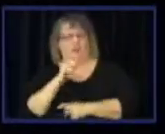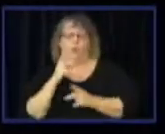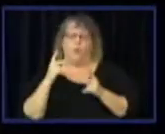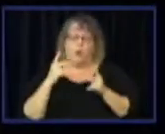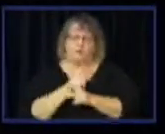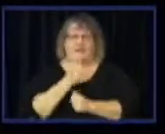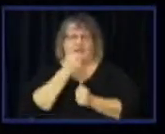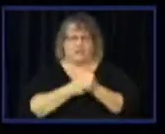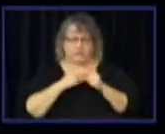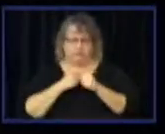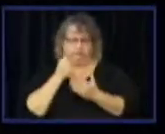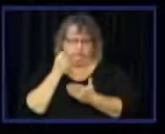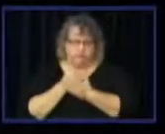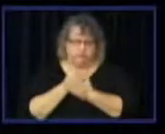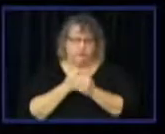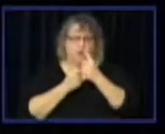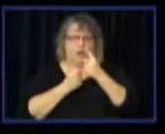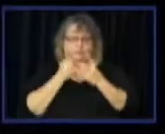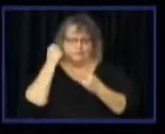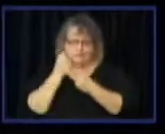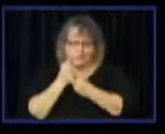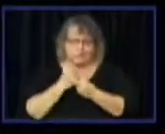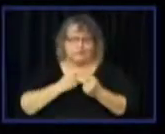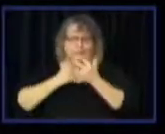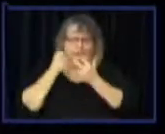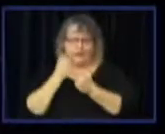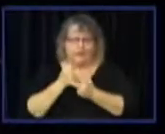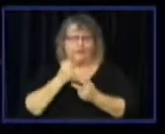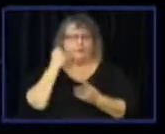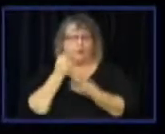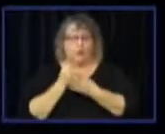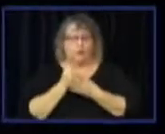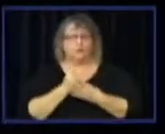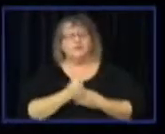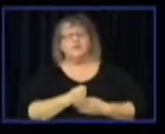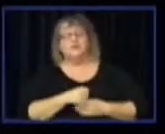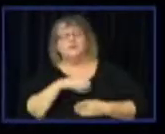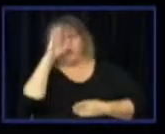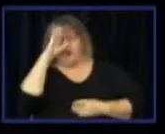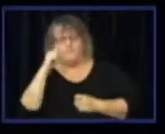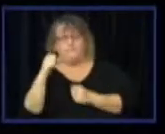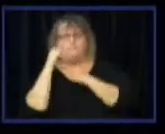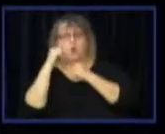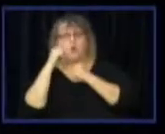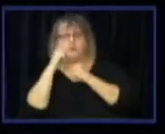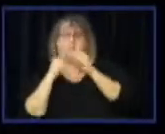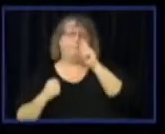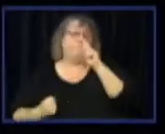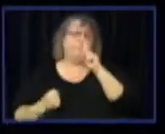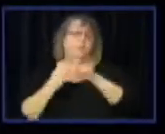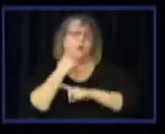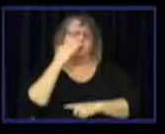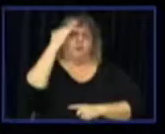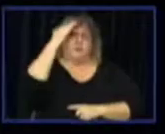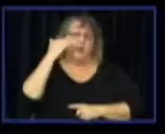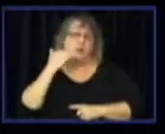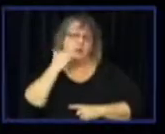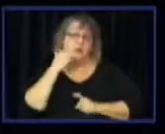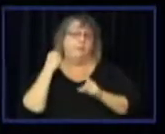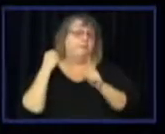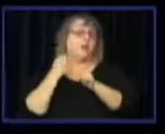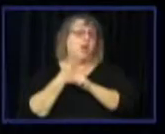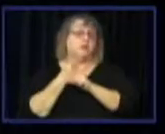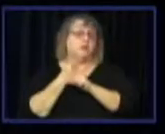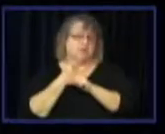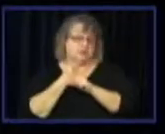each concussion makes it more likely to get another one. That's why in boxing, the first concussion sometimes is the beginning of